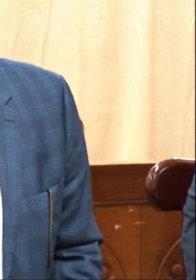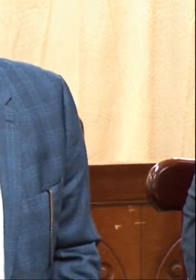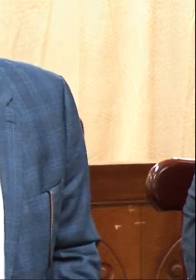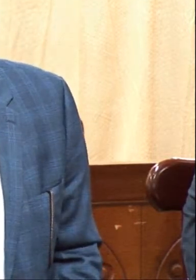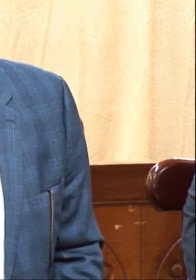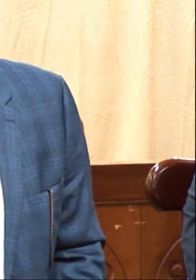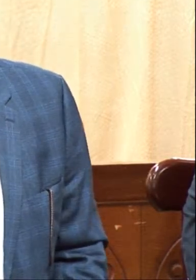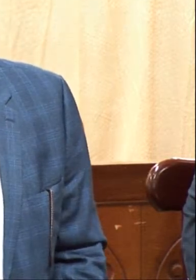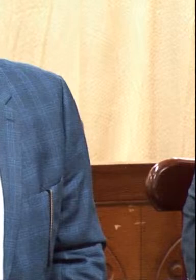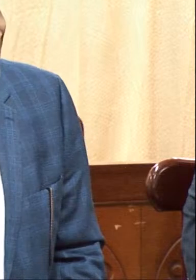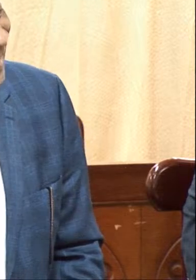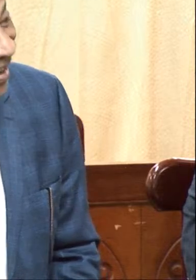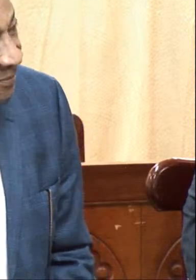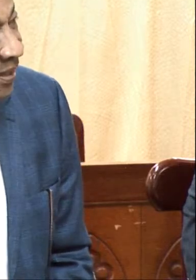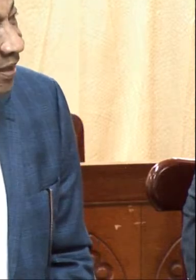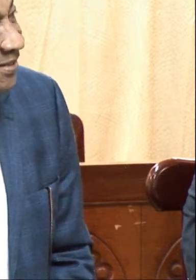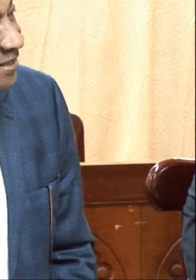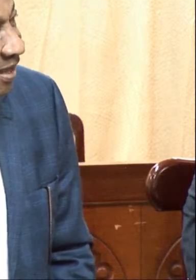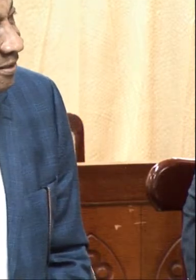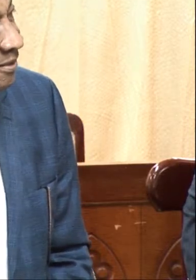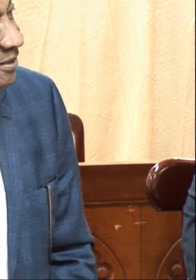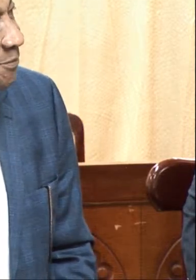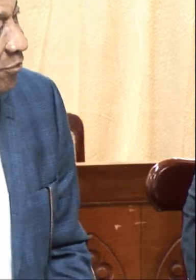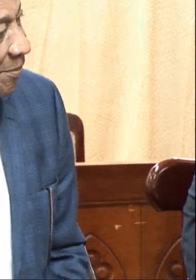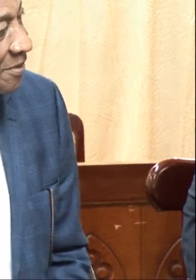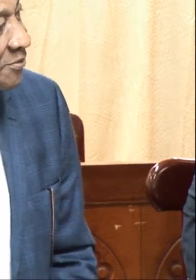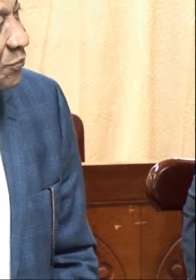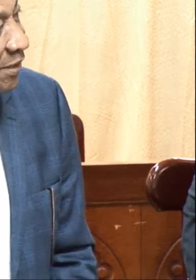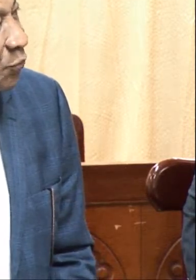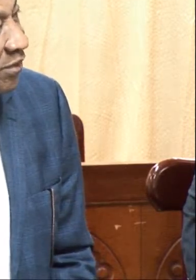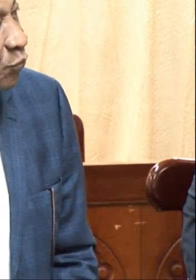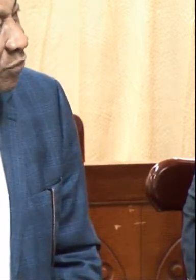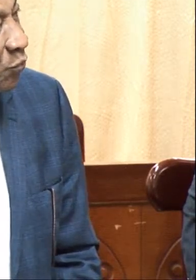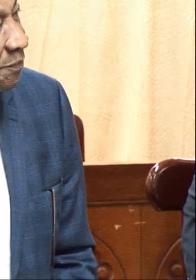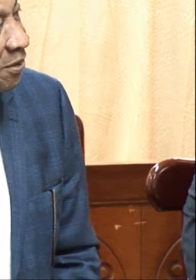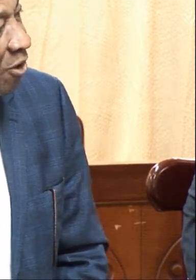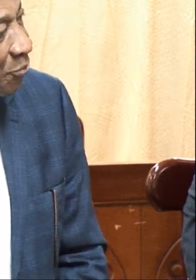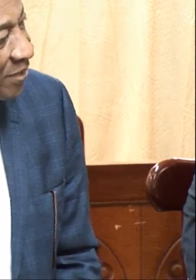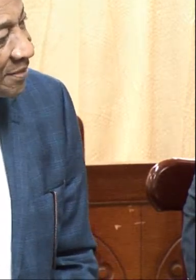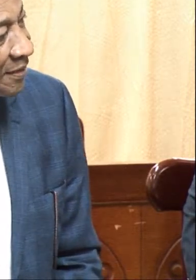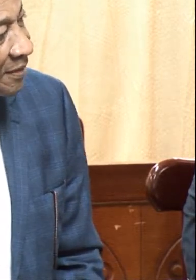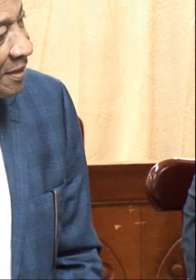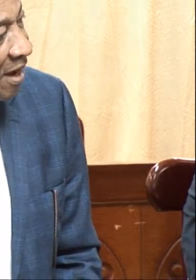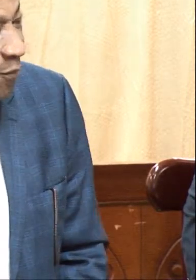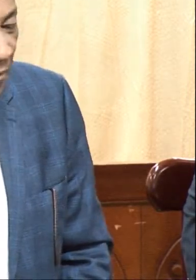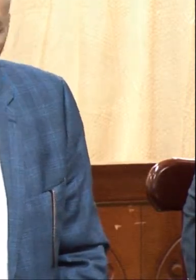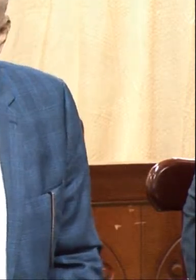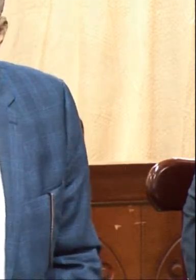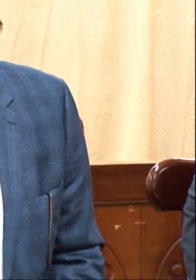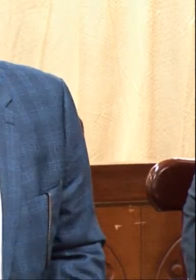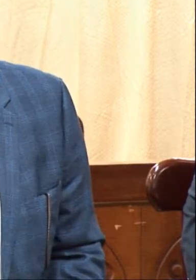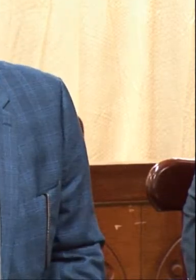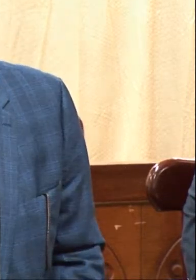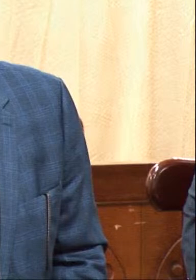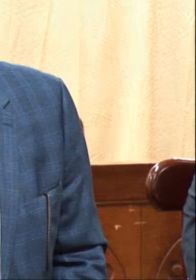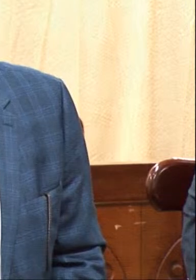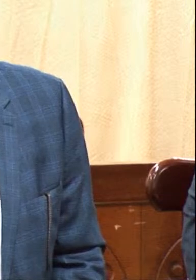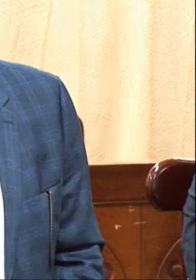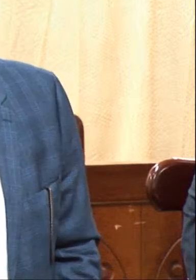to, but tell me exactly the time parameters within which we will be operating. Are we going for the entire week?